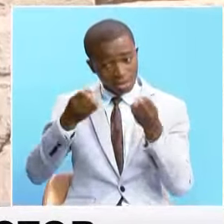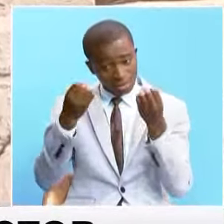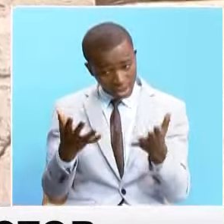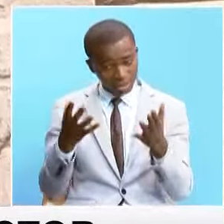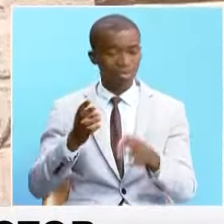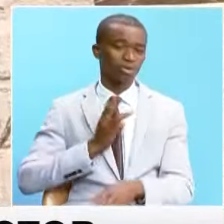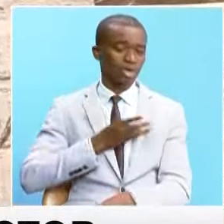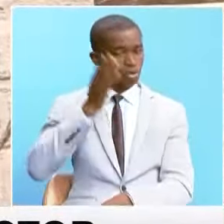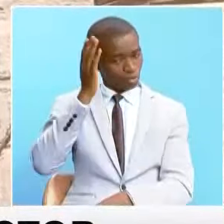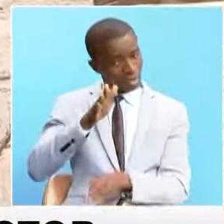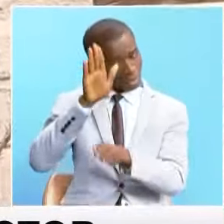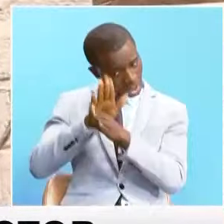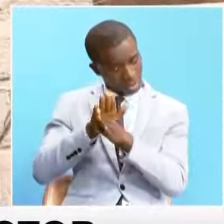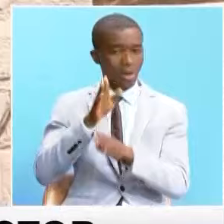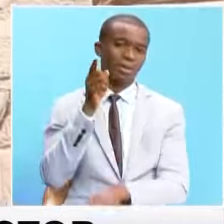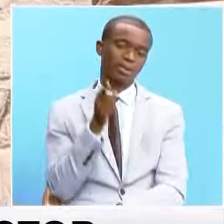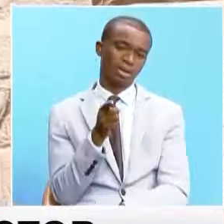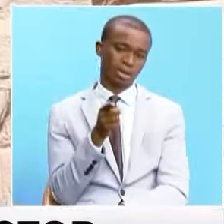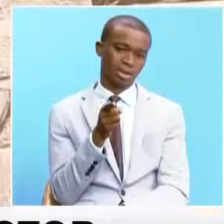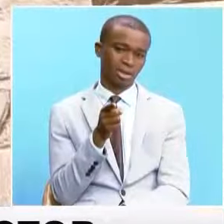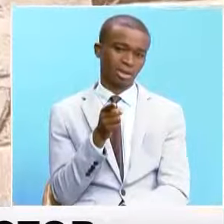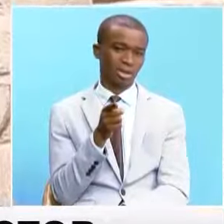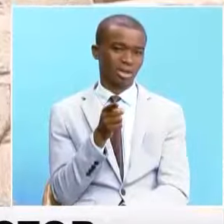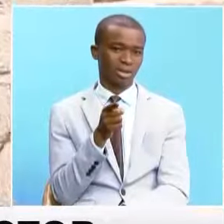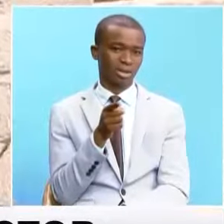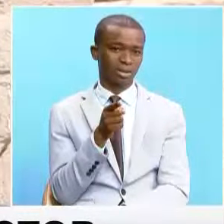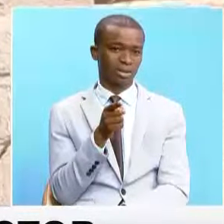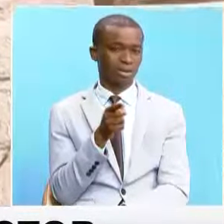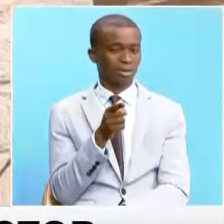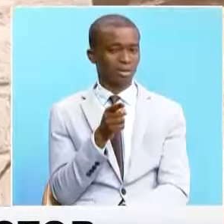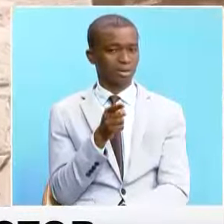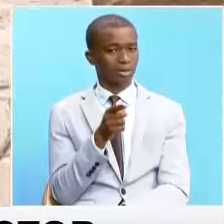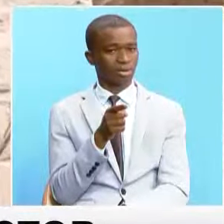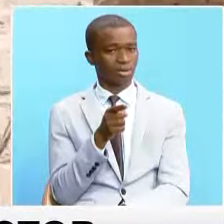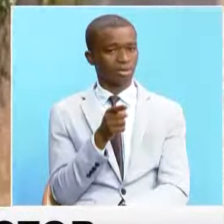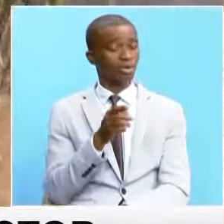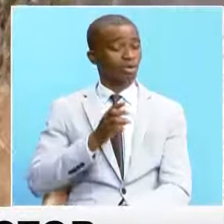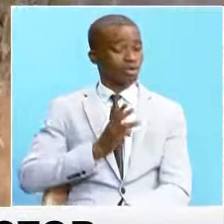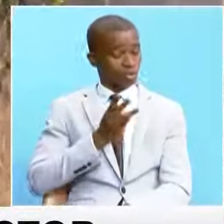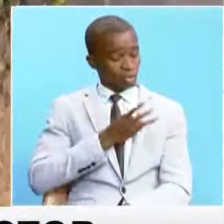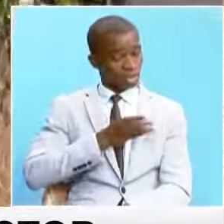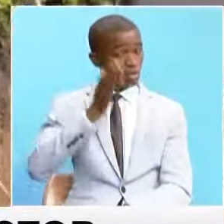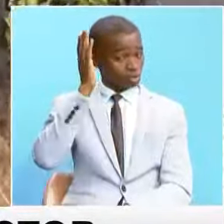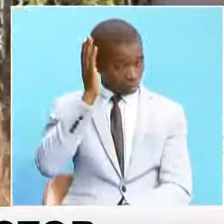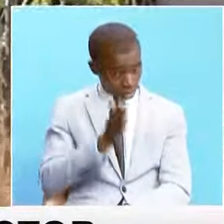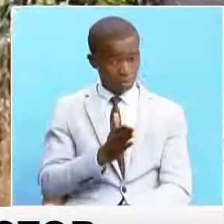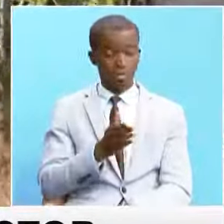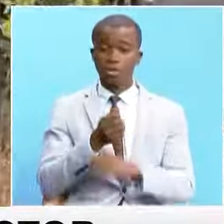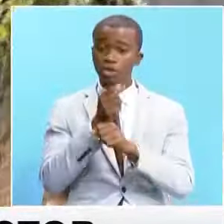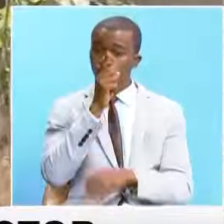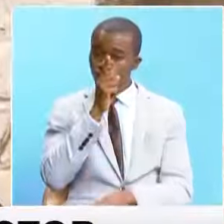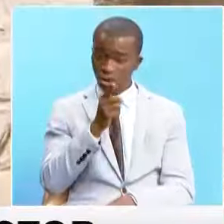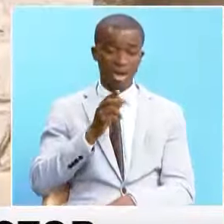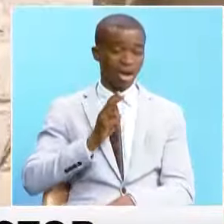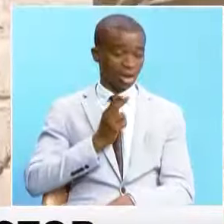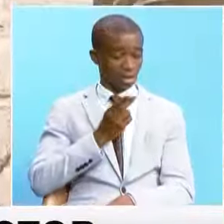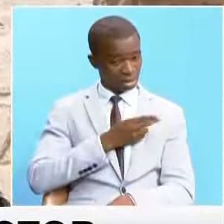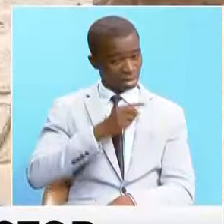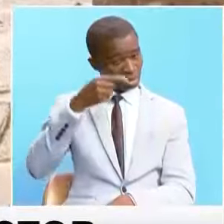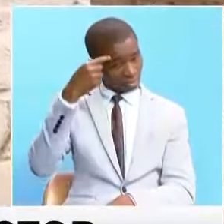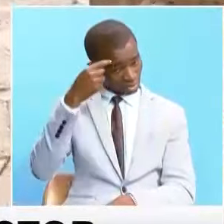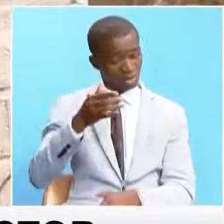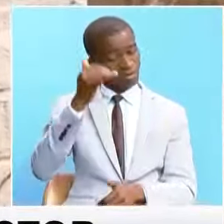do what you were supposed to do for the people of Kapofi village here in Senga. So we need to follow you. I'll make sure that all the projects